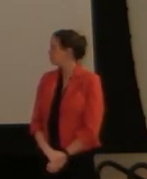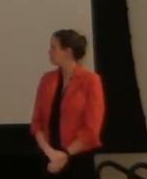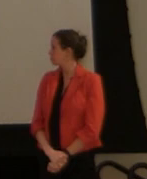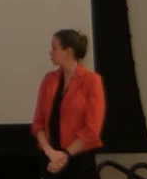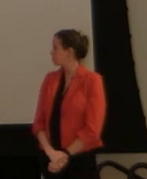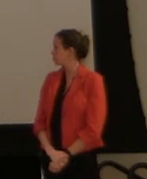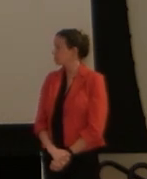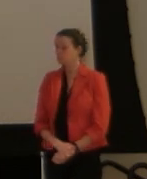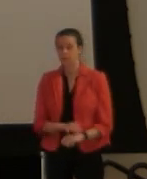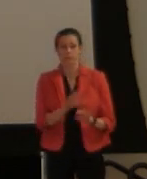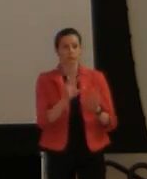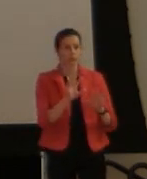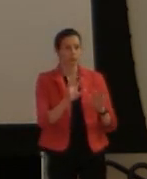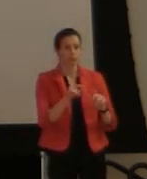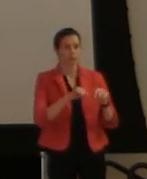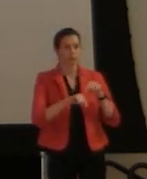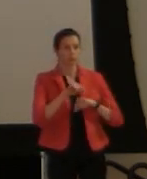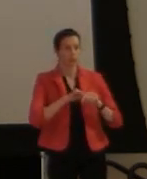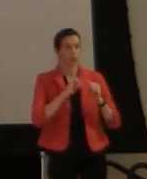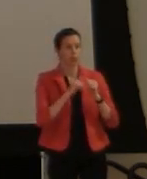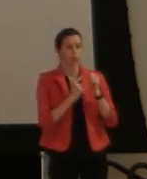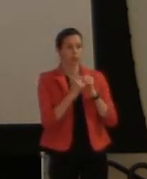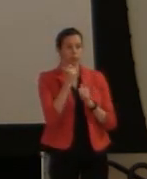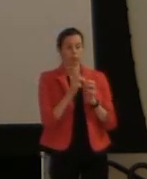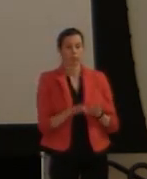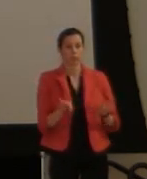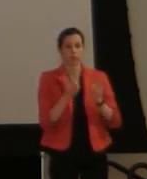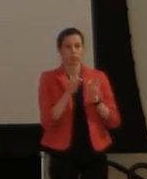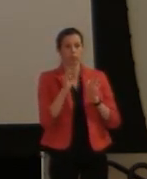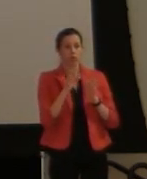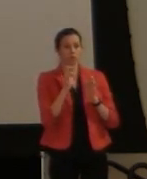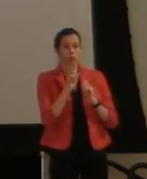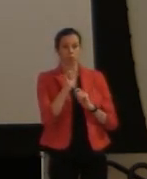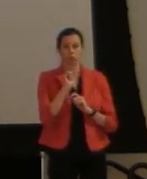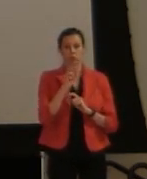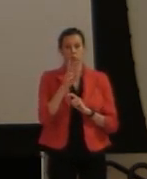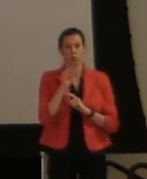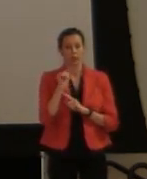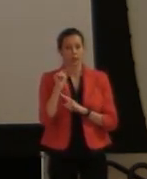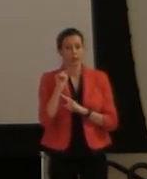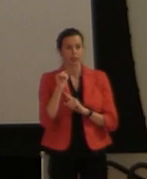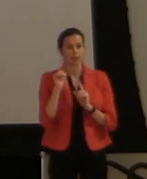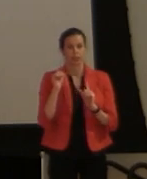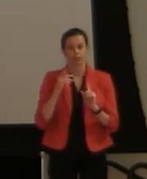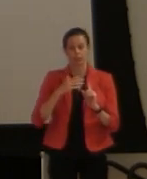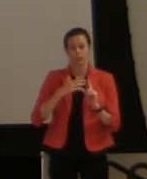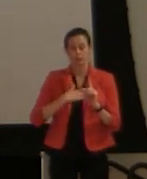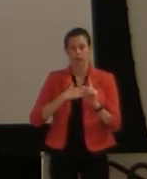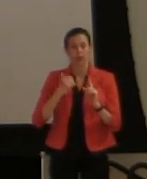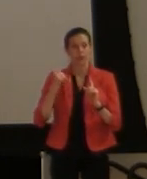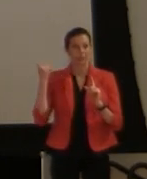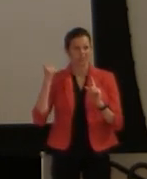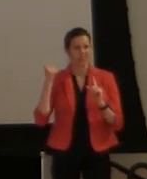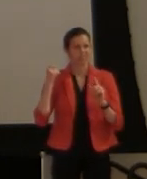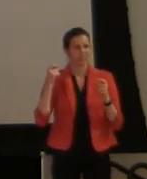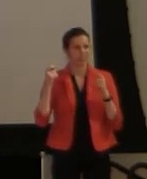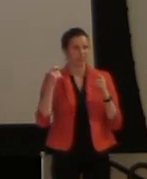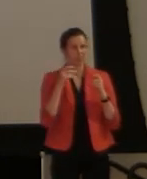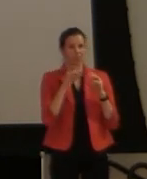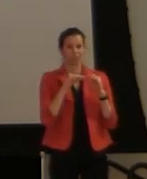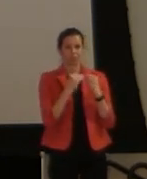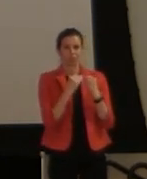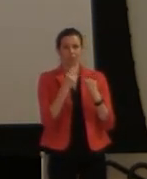way. Okay, well first, most importantly, if you want to tweet, here's my handle and the handle of our